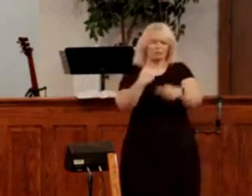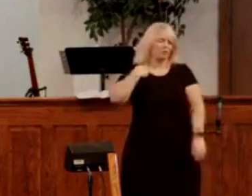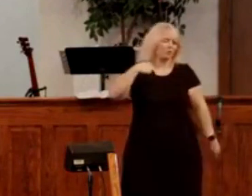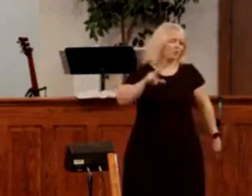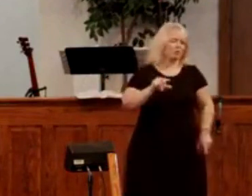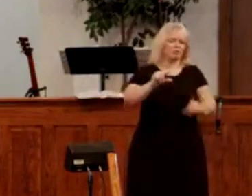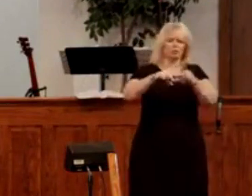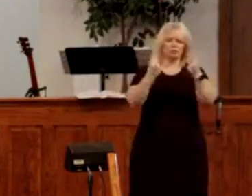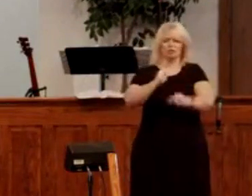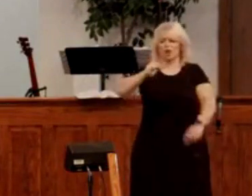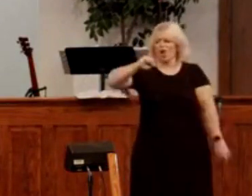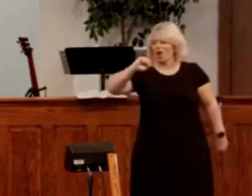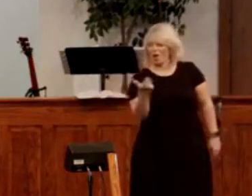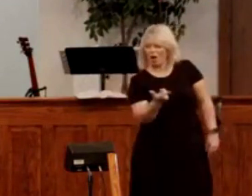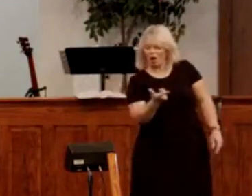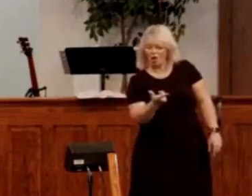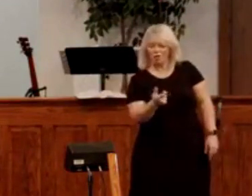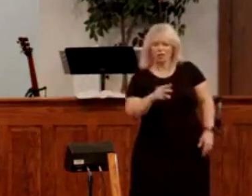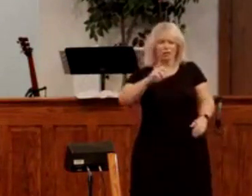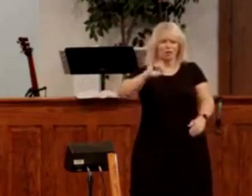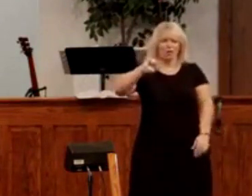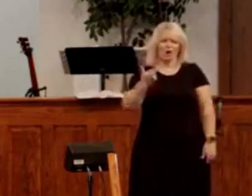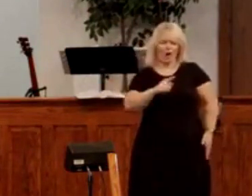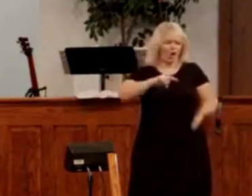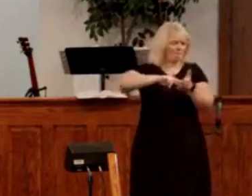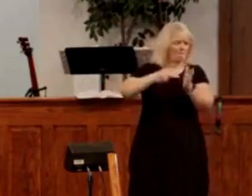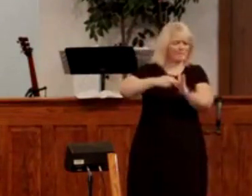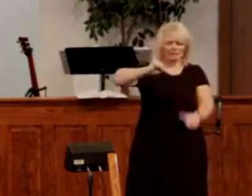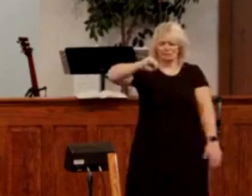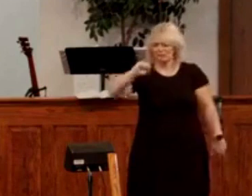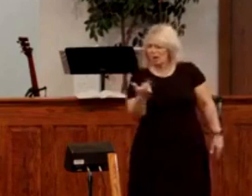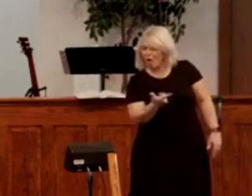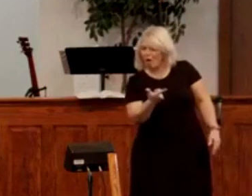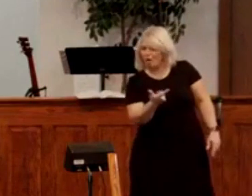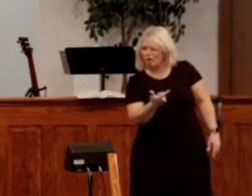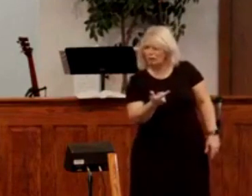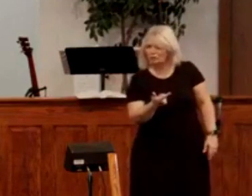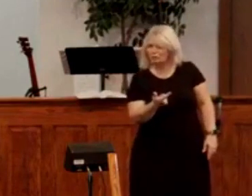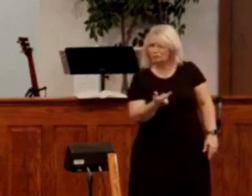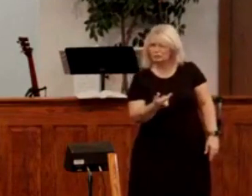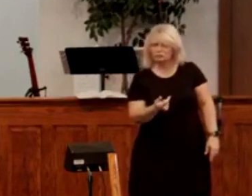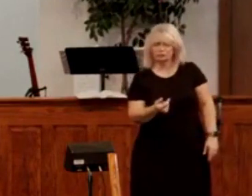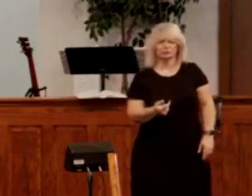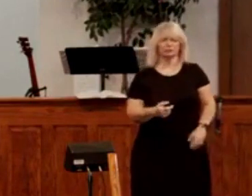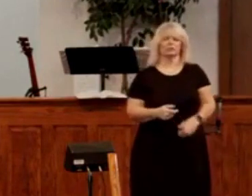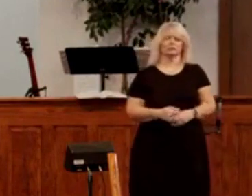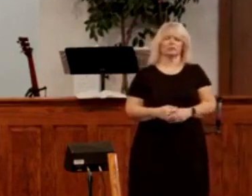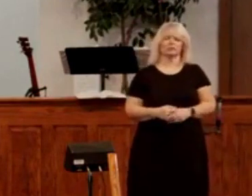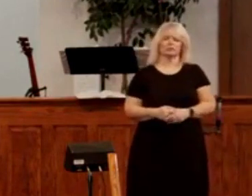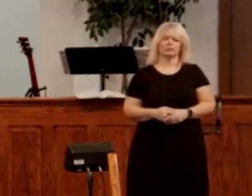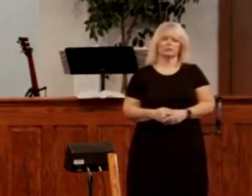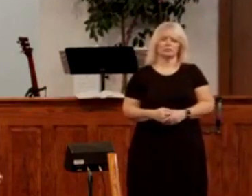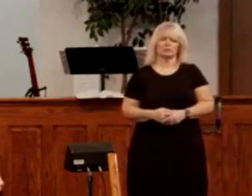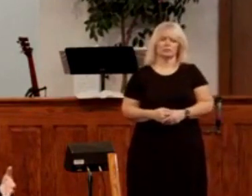It means all. All means all. We are to be this way with all people. So that's a snapshot of what it looks like to be